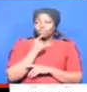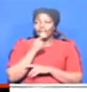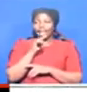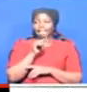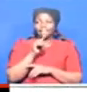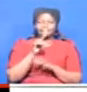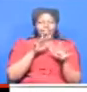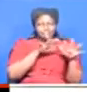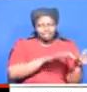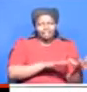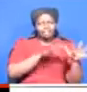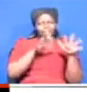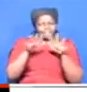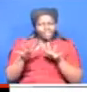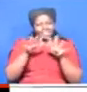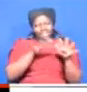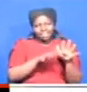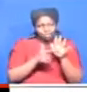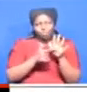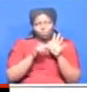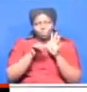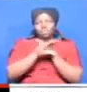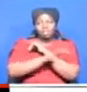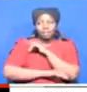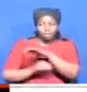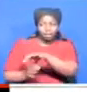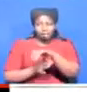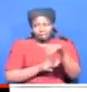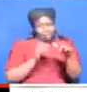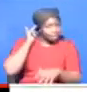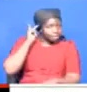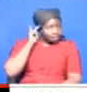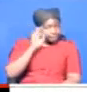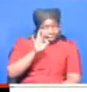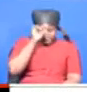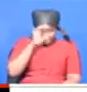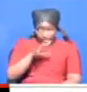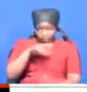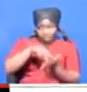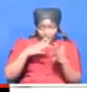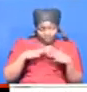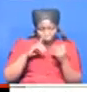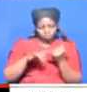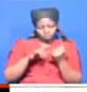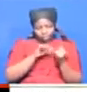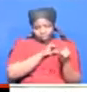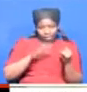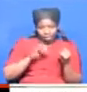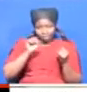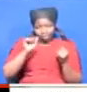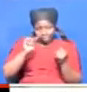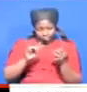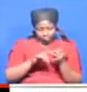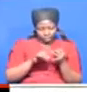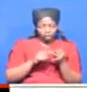country. Finally, in Kisii, three gubernatorial aspirants, and namely Senator Professor Sam Ongeri, immediate former Transport